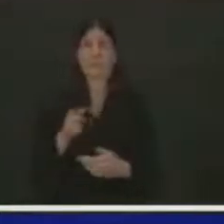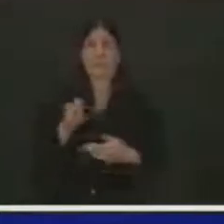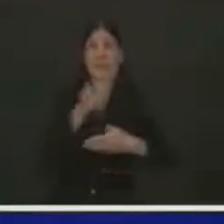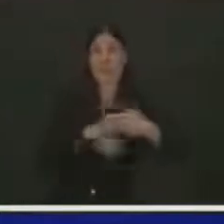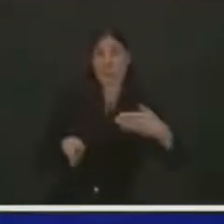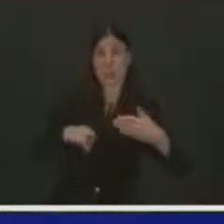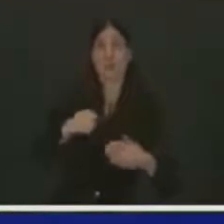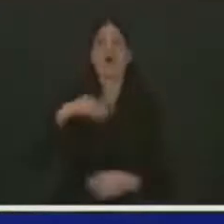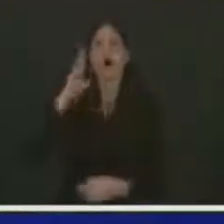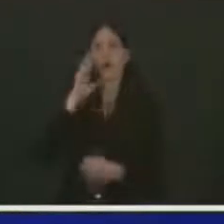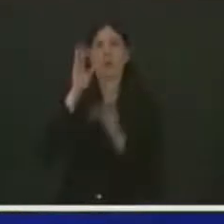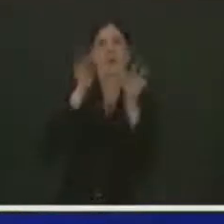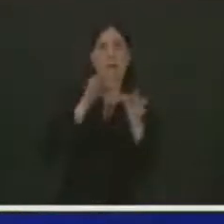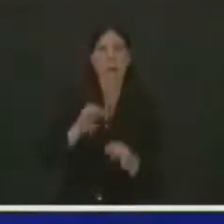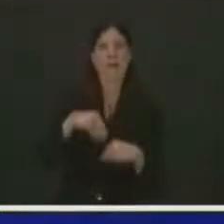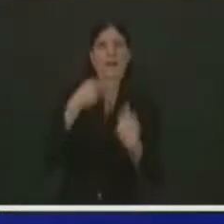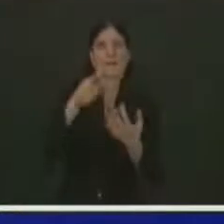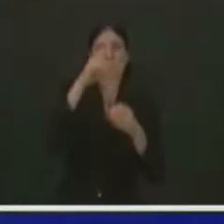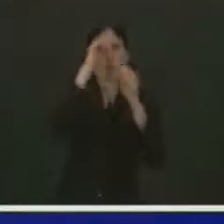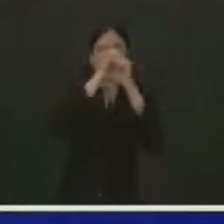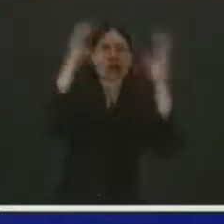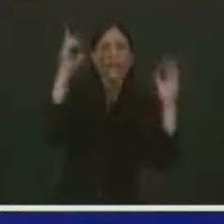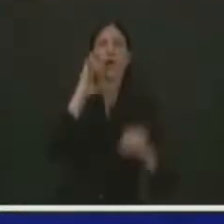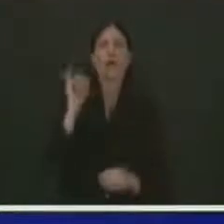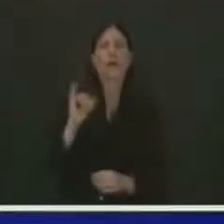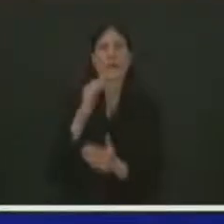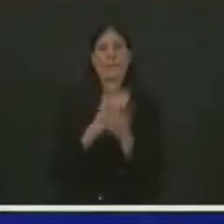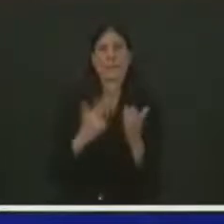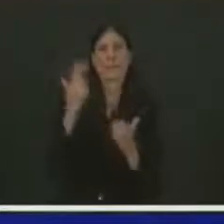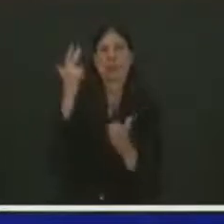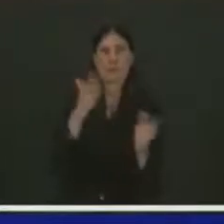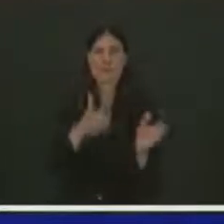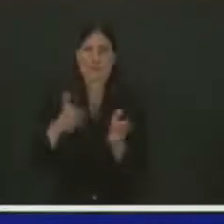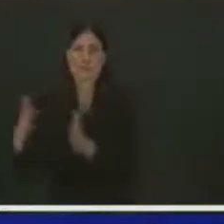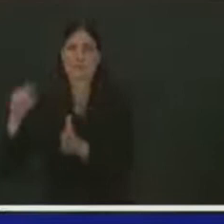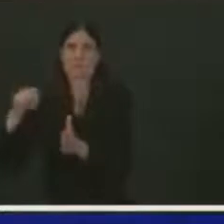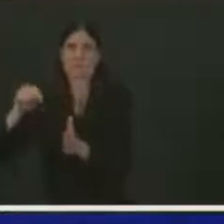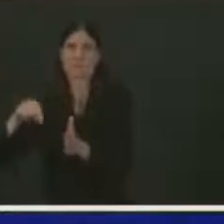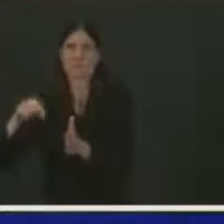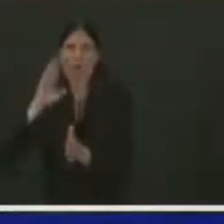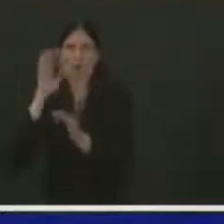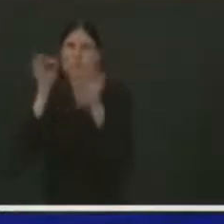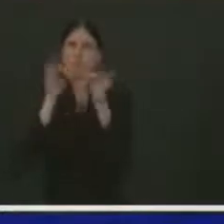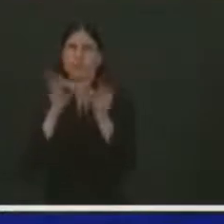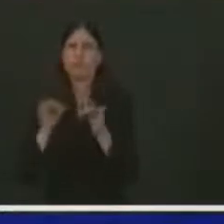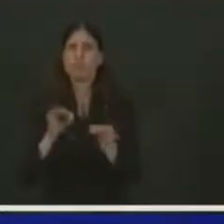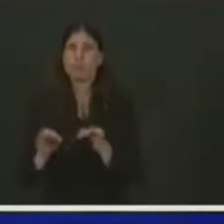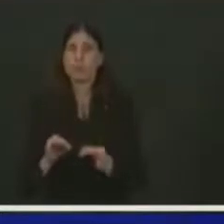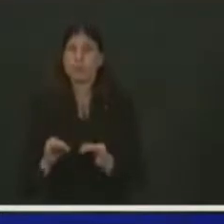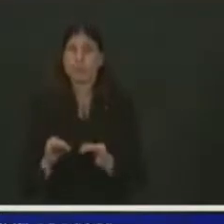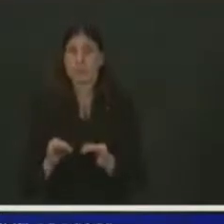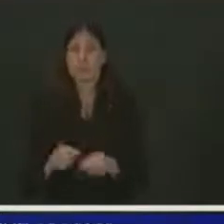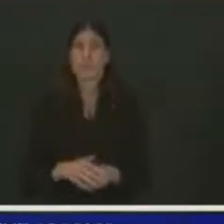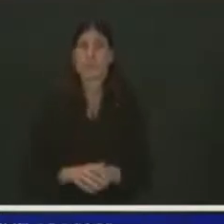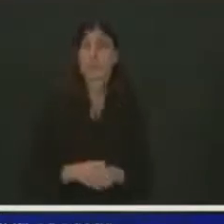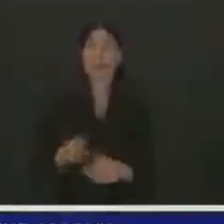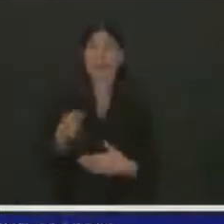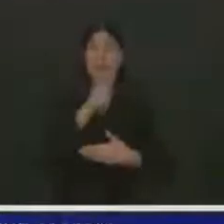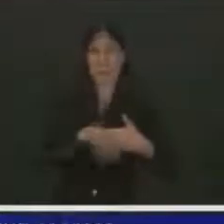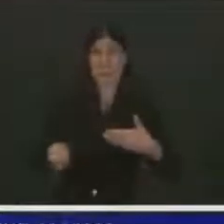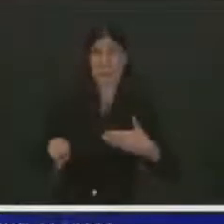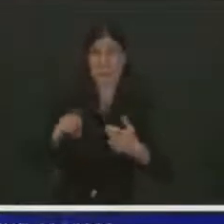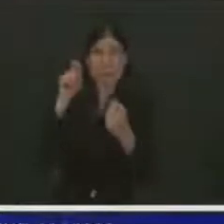like. And I don't know if next week I'll be in a position to say this is the date of phase 3. The question